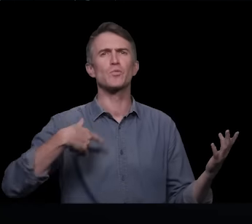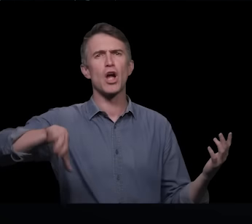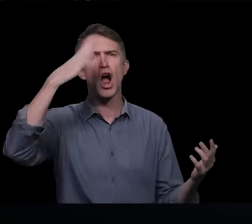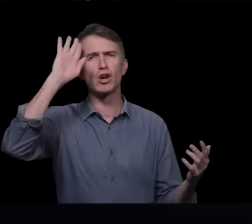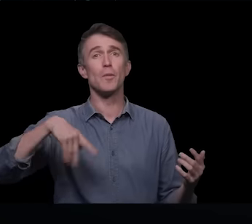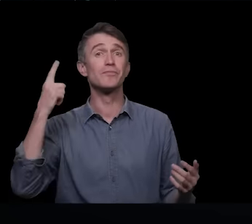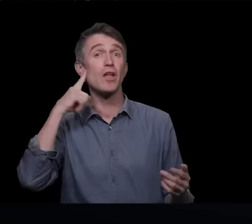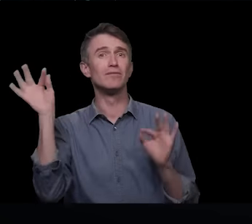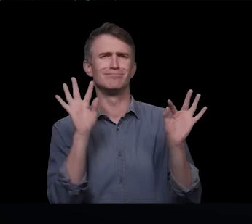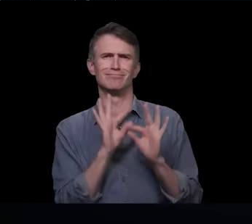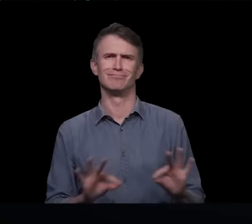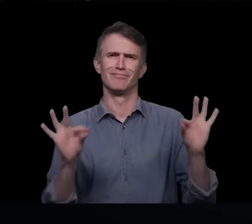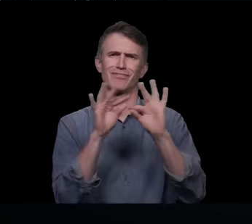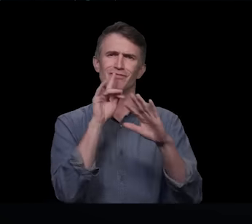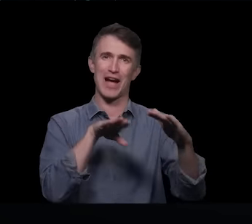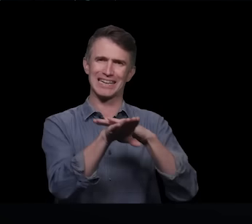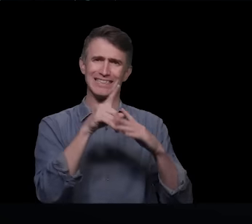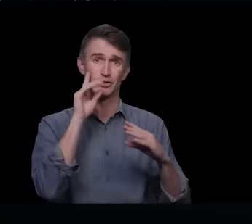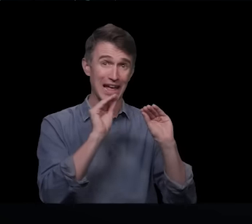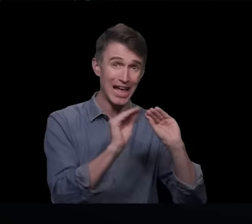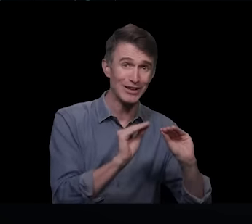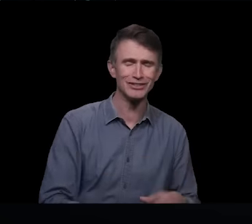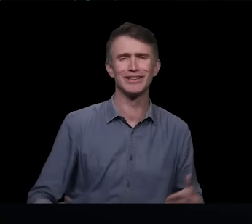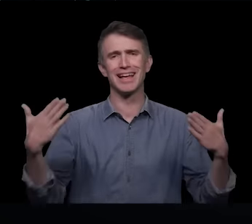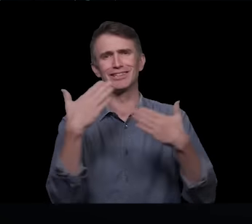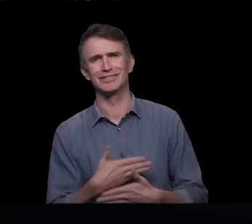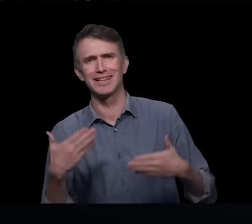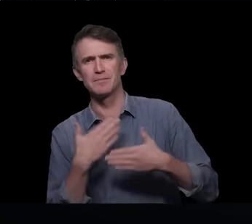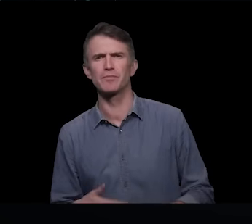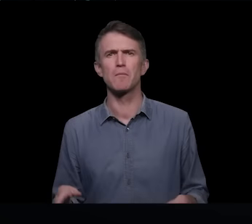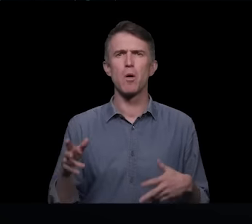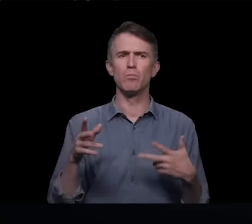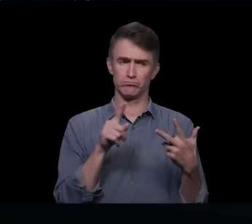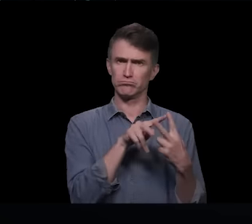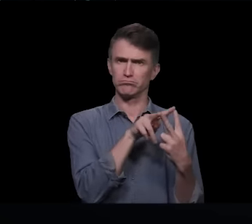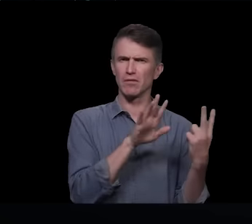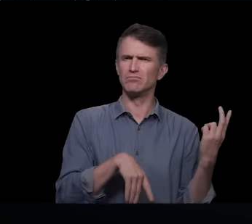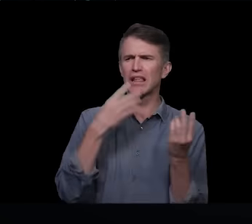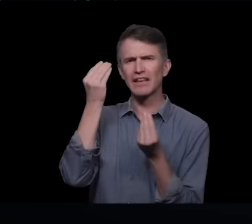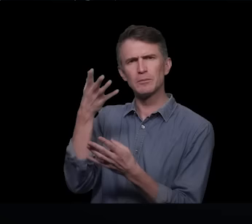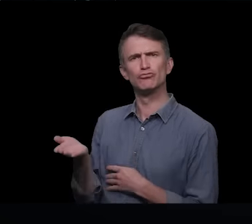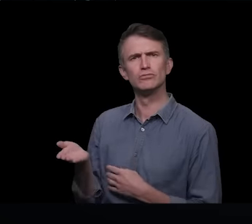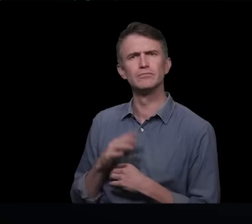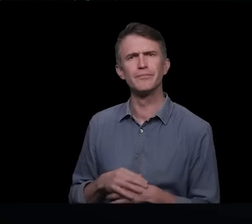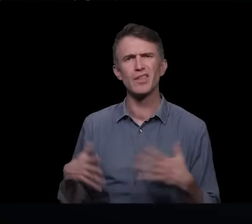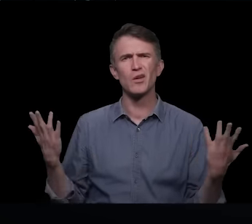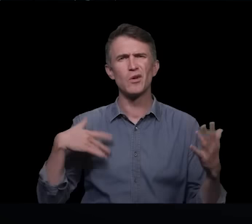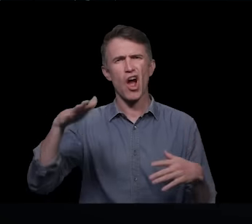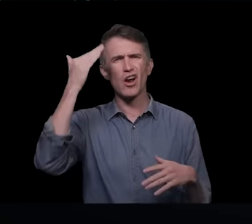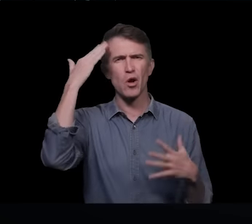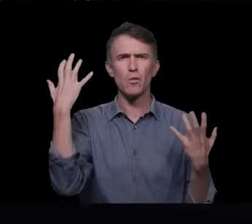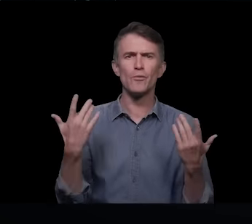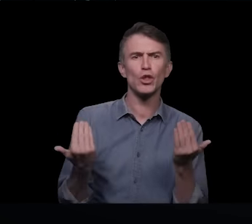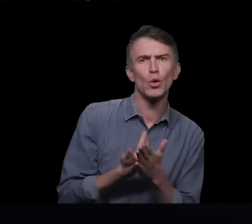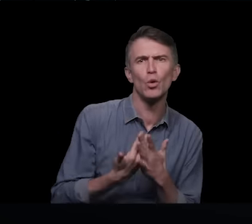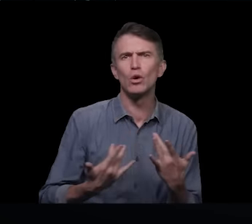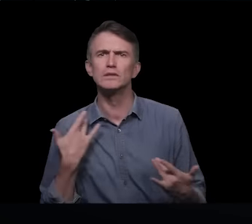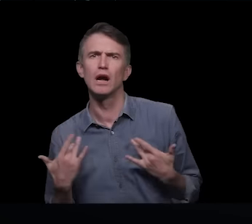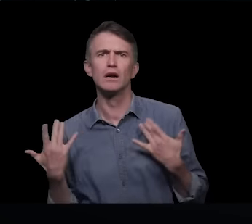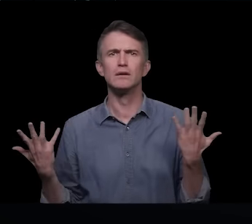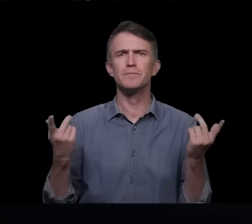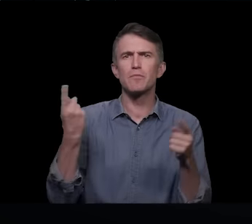all know audio description is vital for access to education and entertainment, but what about information? We all want to know